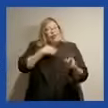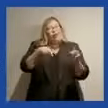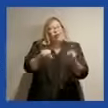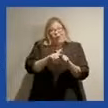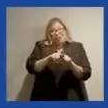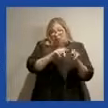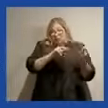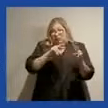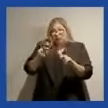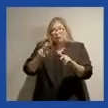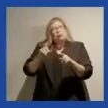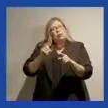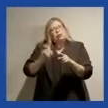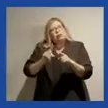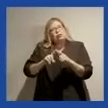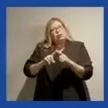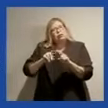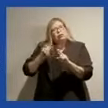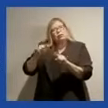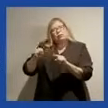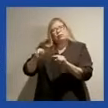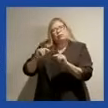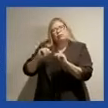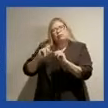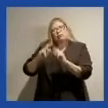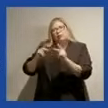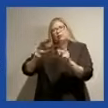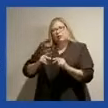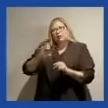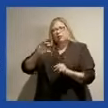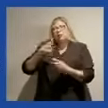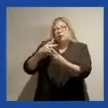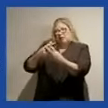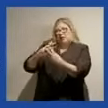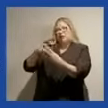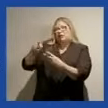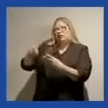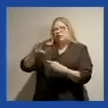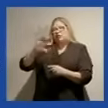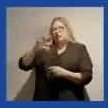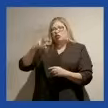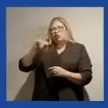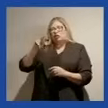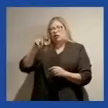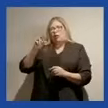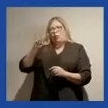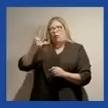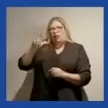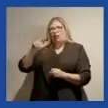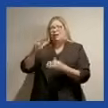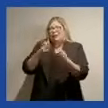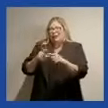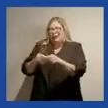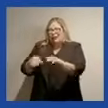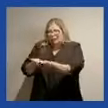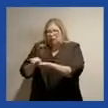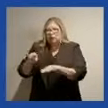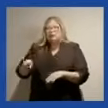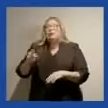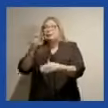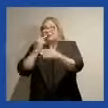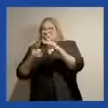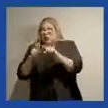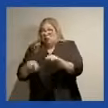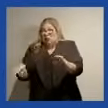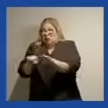pool. Chuckawalla was projected to close down. And by the way, that's one of the four that I referenced. It was projected to